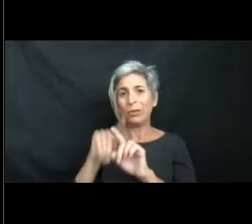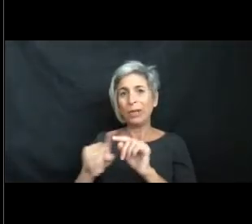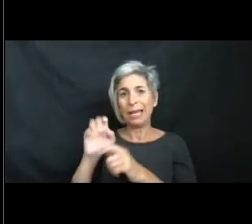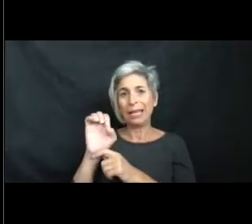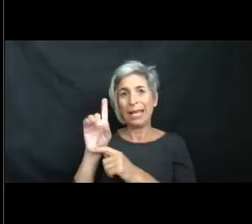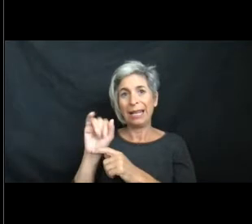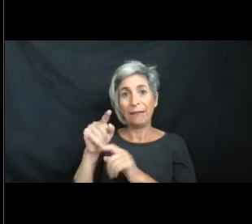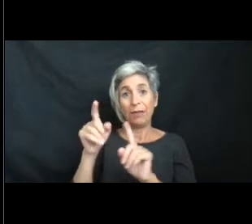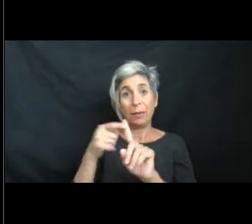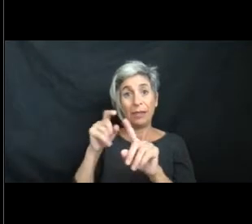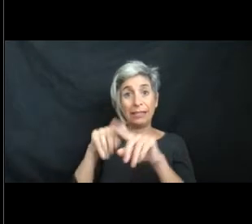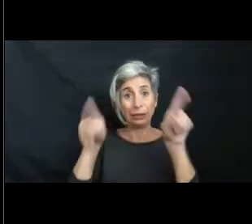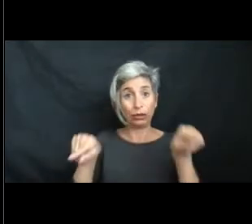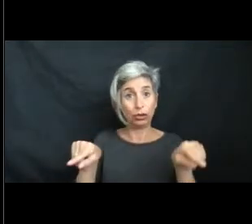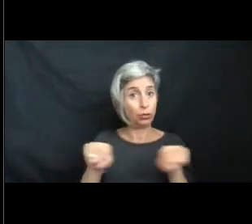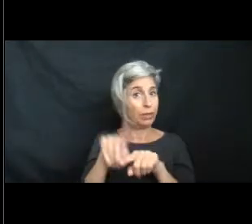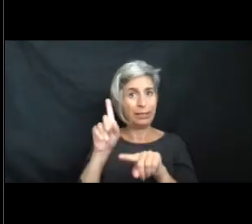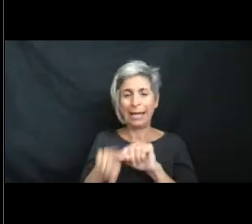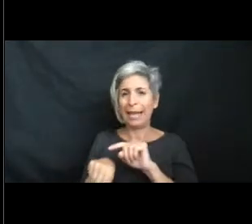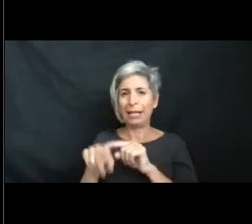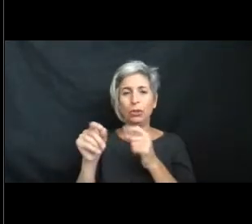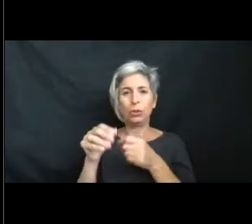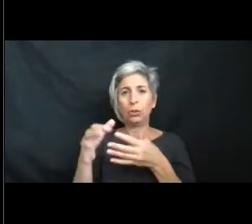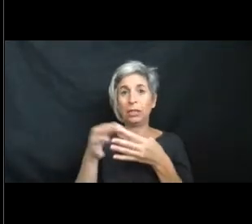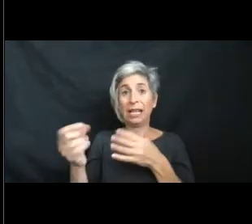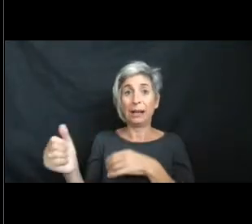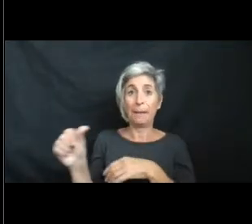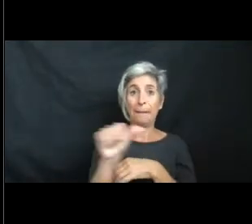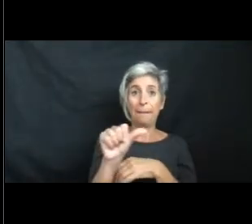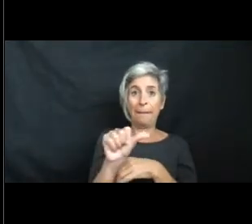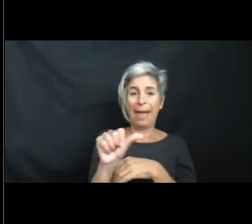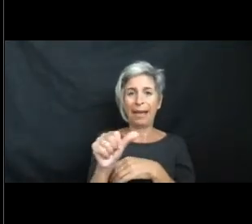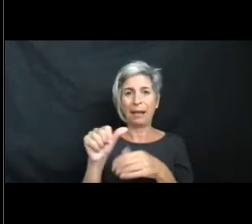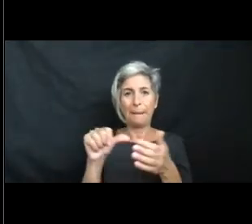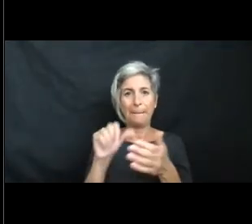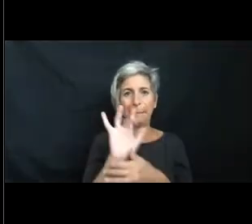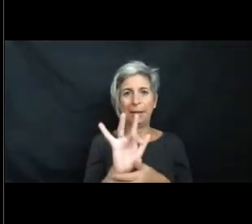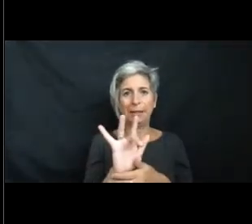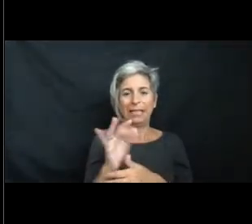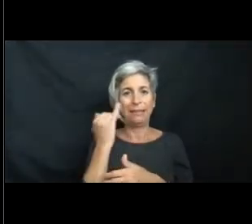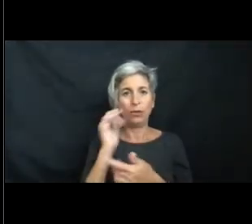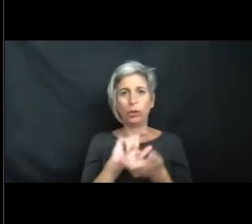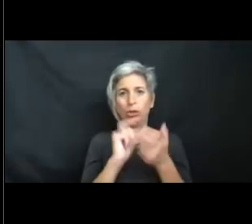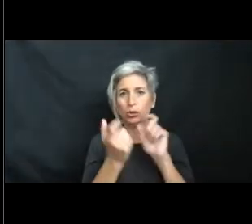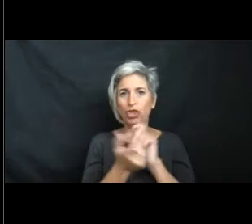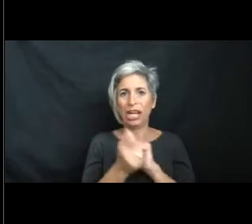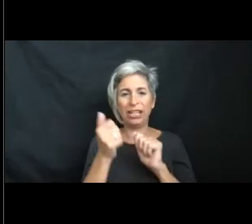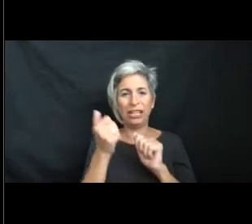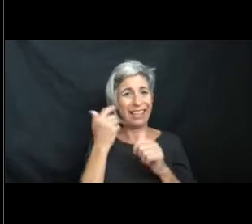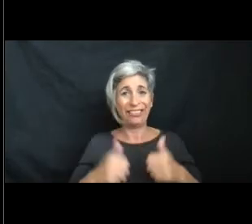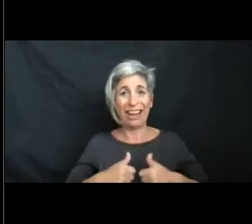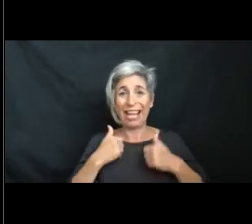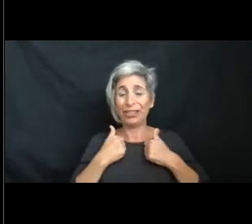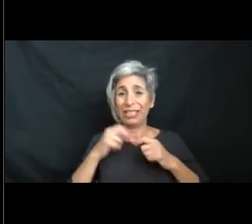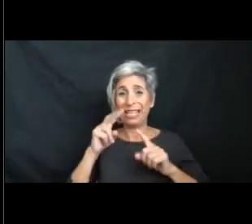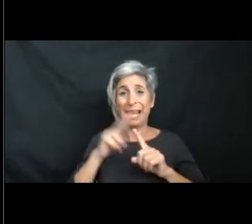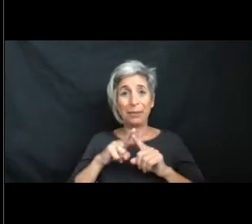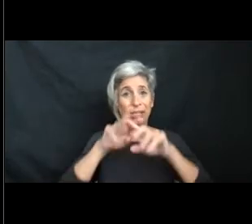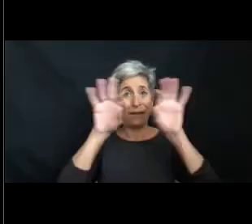this screen, so you will need to select the back button if you need to go back over here and change anything like the address, application